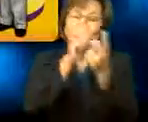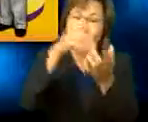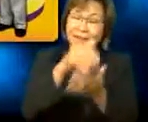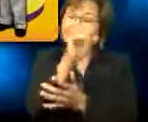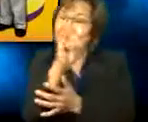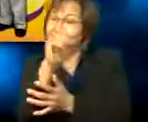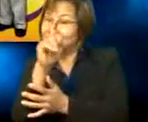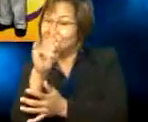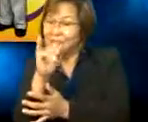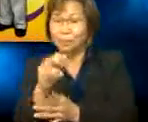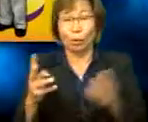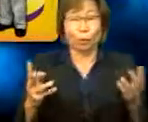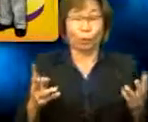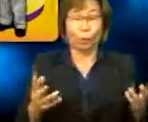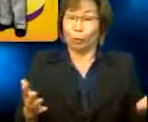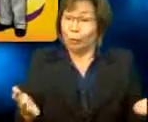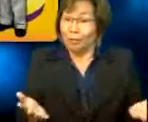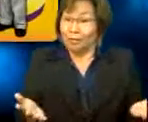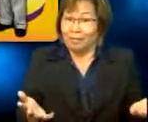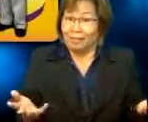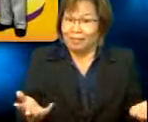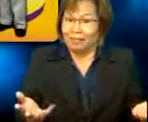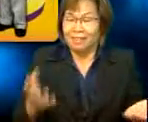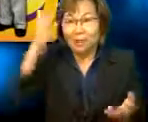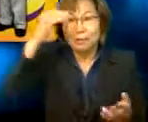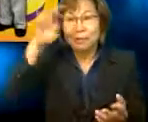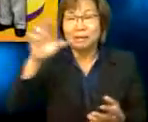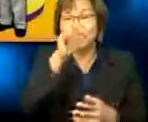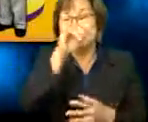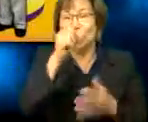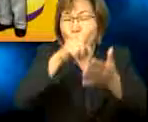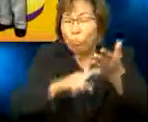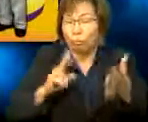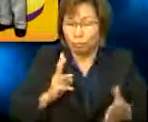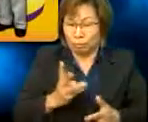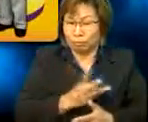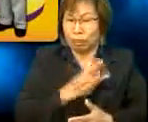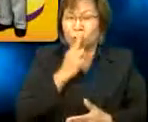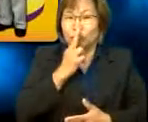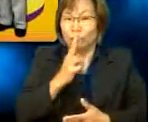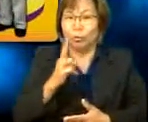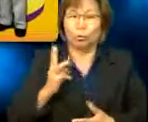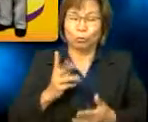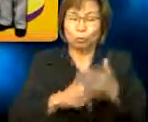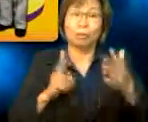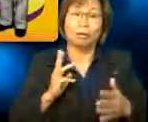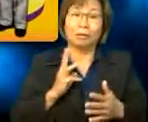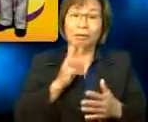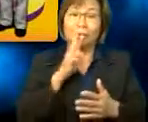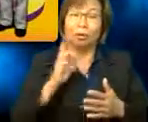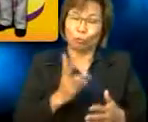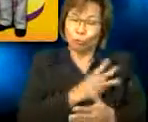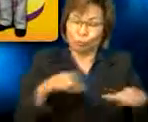We meet again, Siti. Well, hi, Mr. Aris. What are we going to do today?